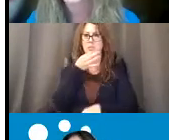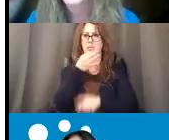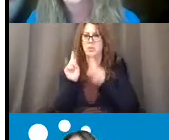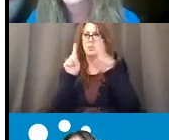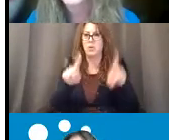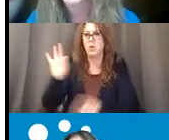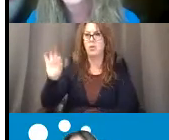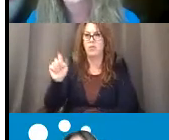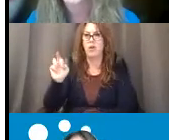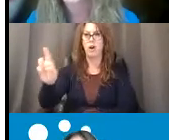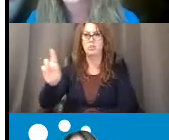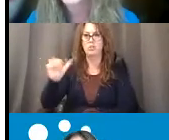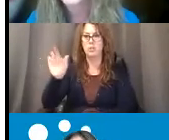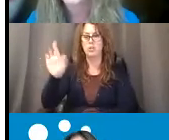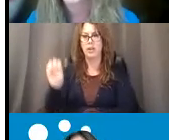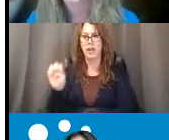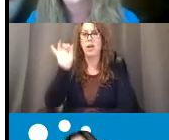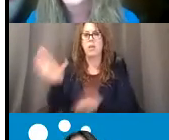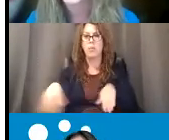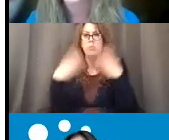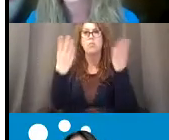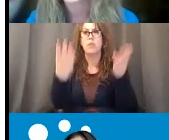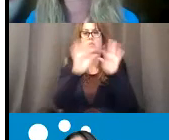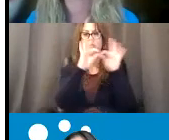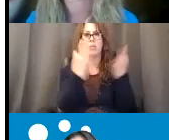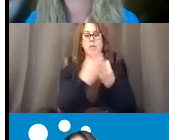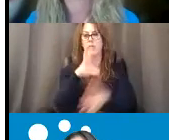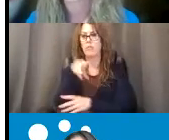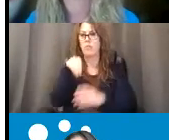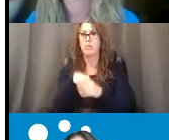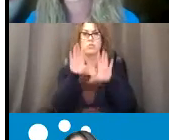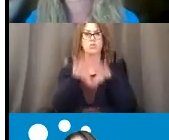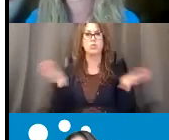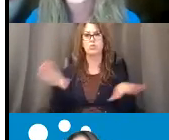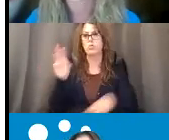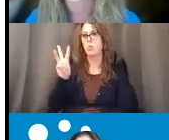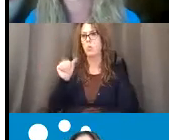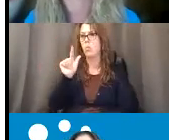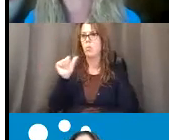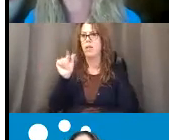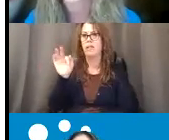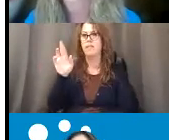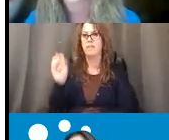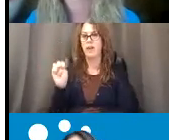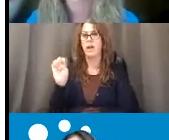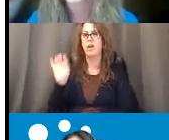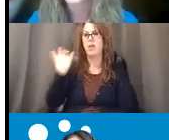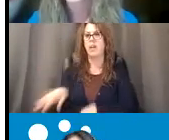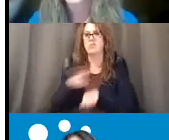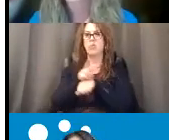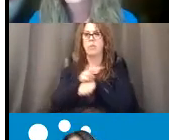provided to families that are involved with child welfare and probation, but will keep the families intact and the children at